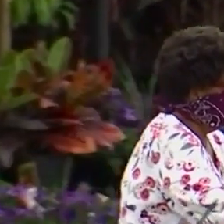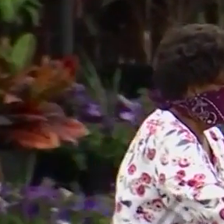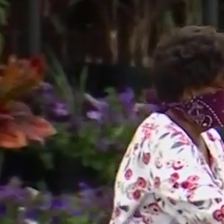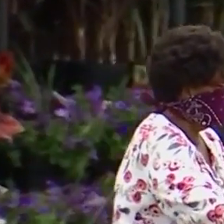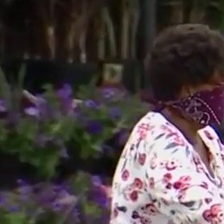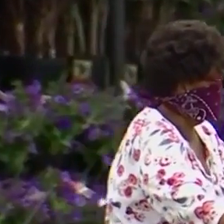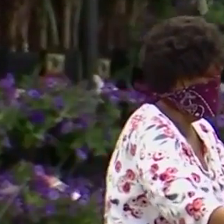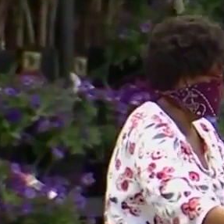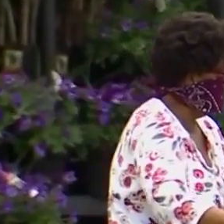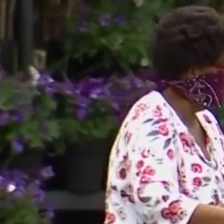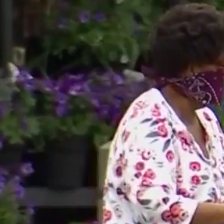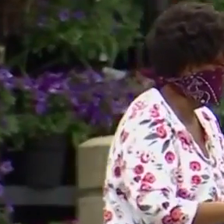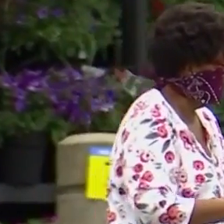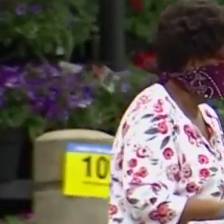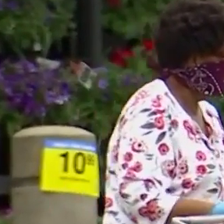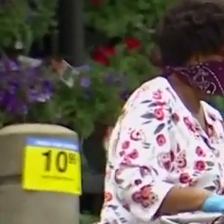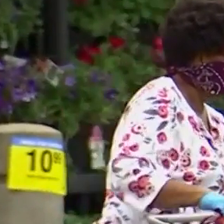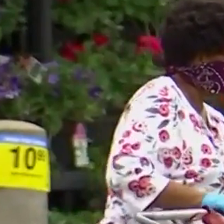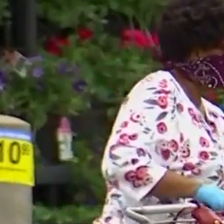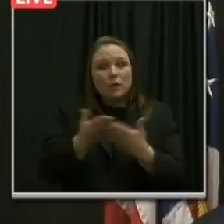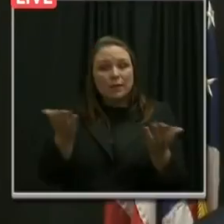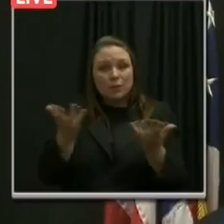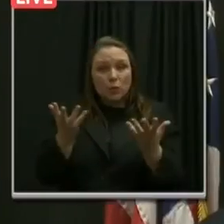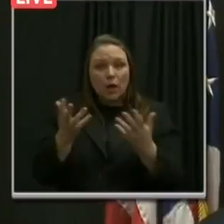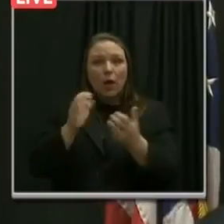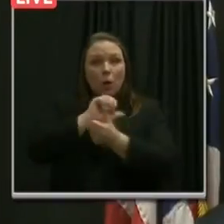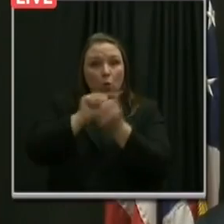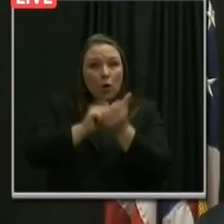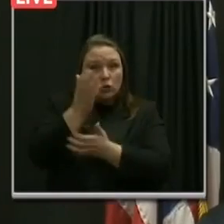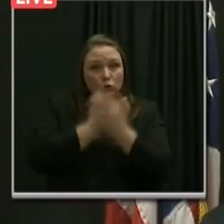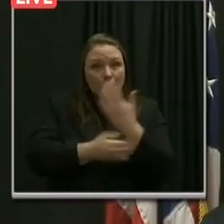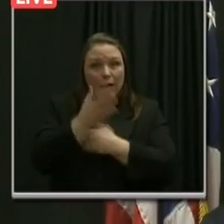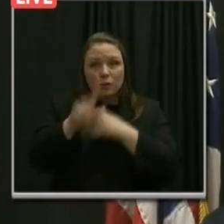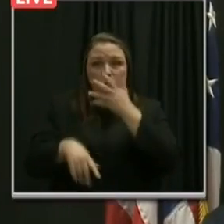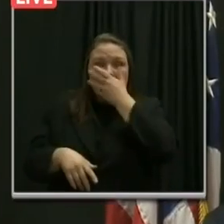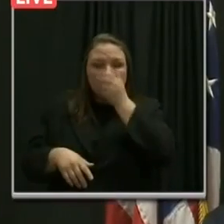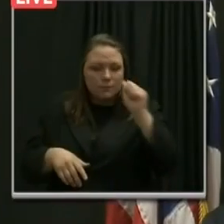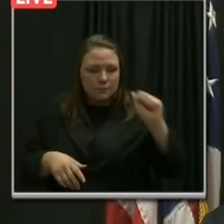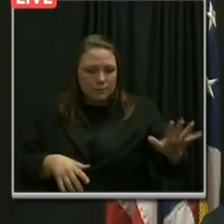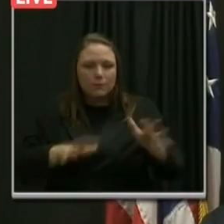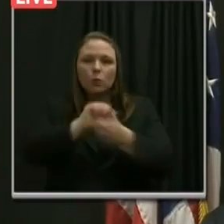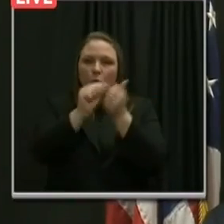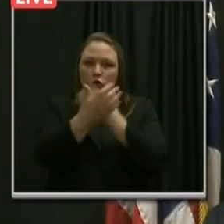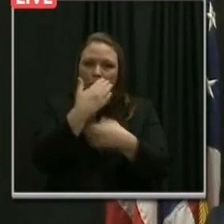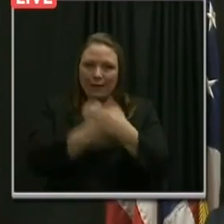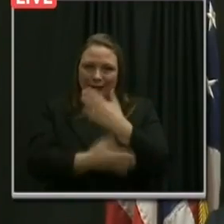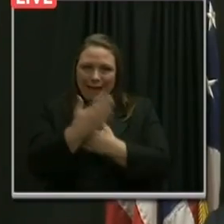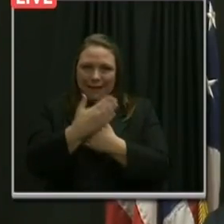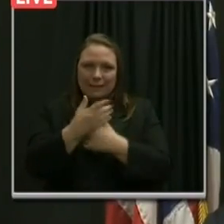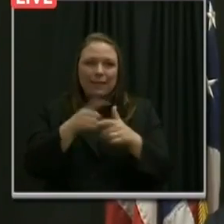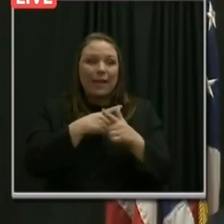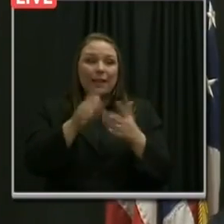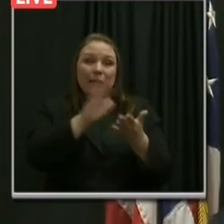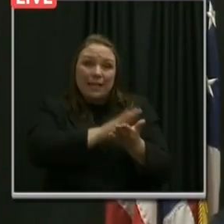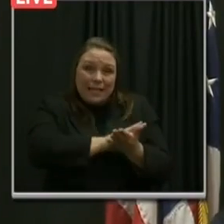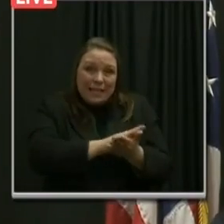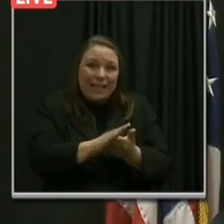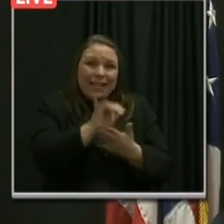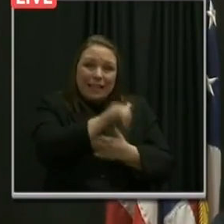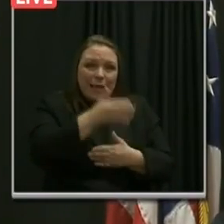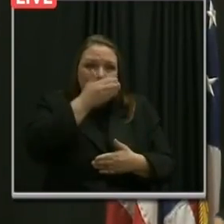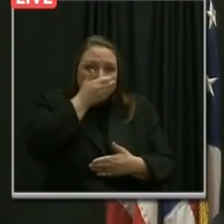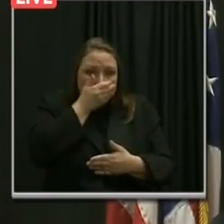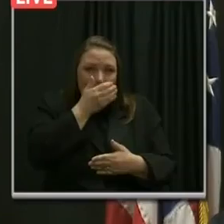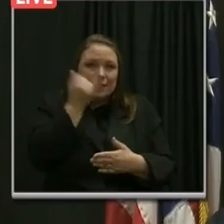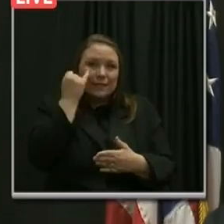cloth mask that you can clean after each use. Wash your hands when you take it off and sterilize it or sanitize